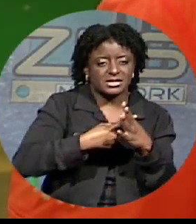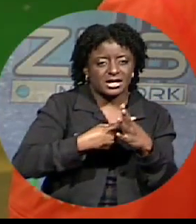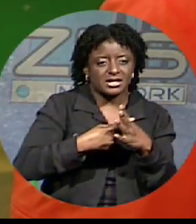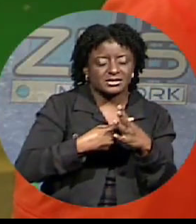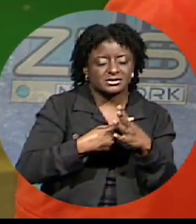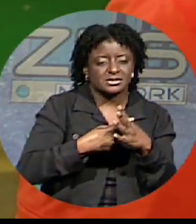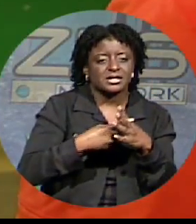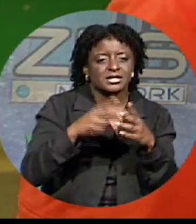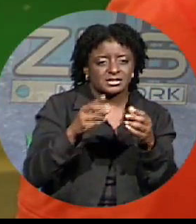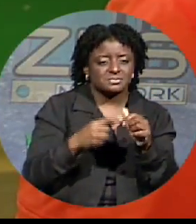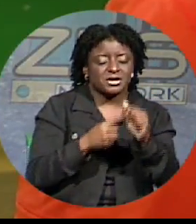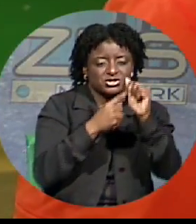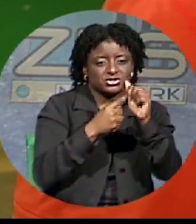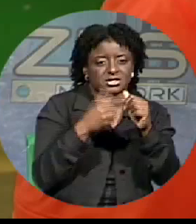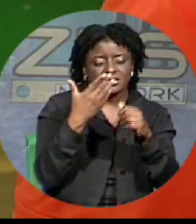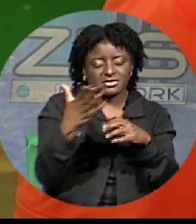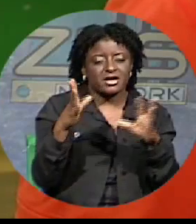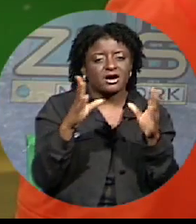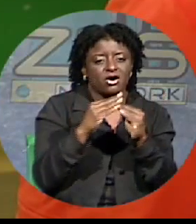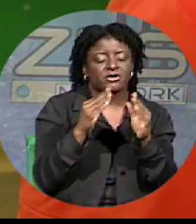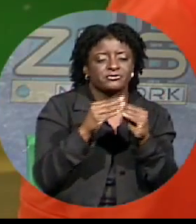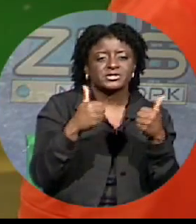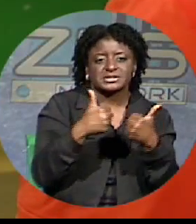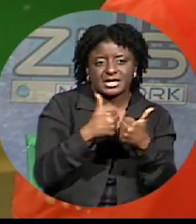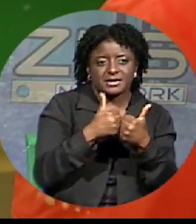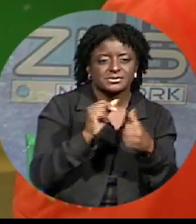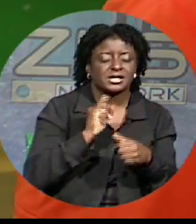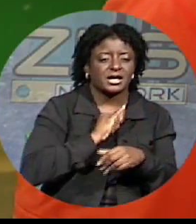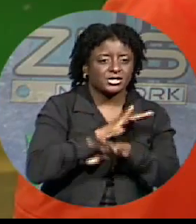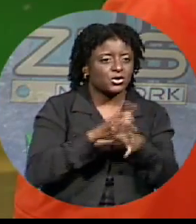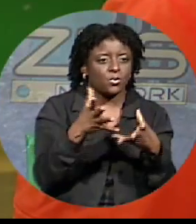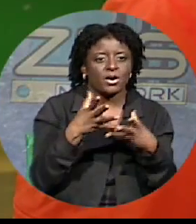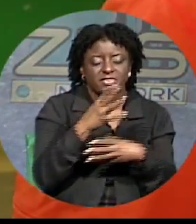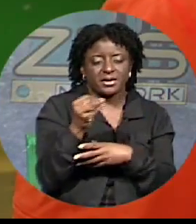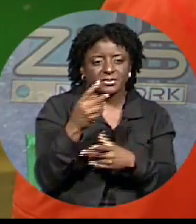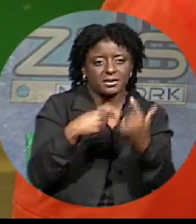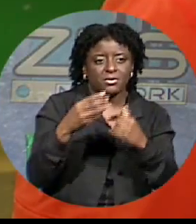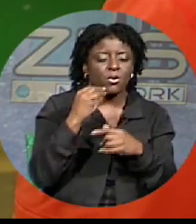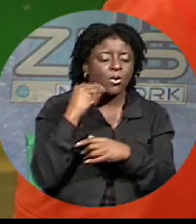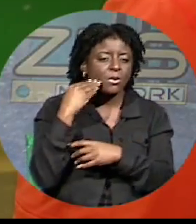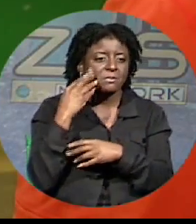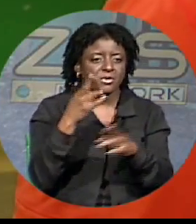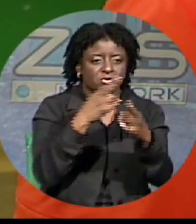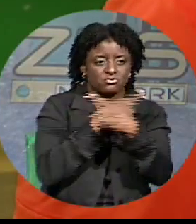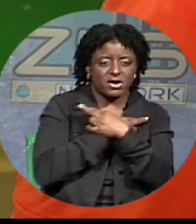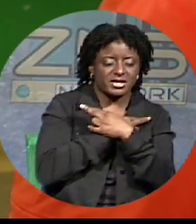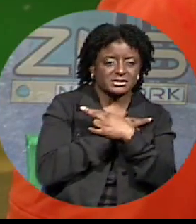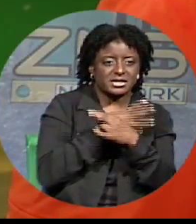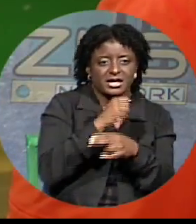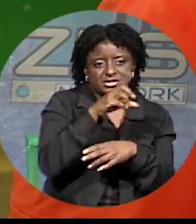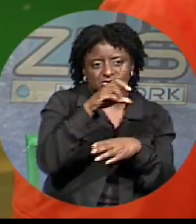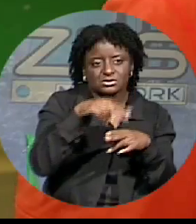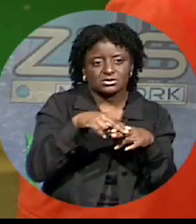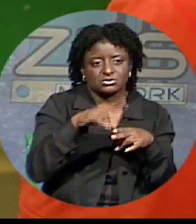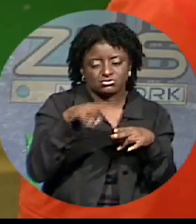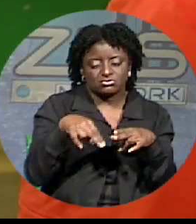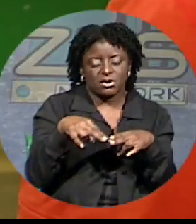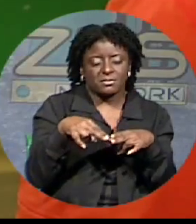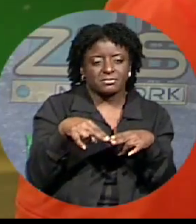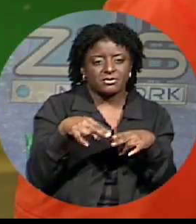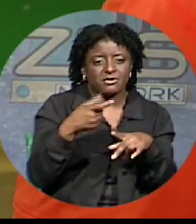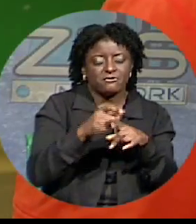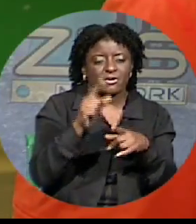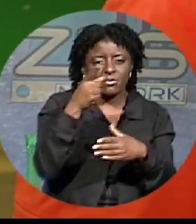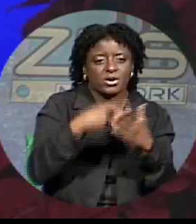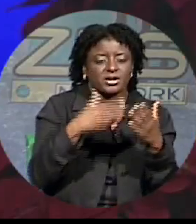conference games. And, I don't want them to come home and rest and drop from what they've done